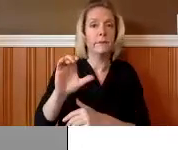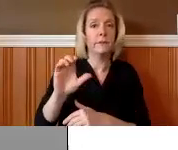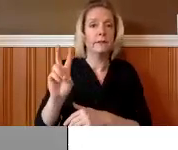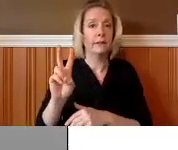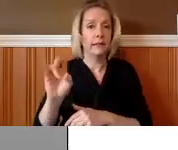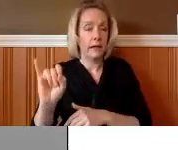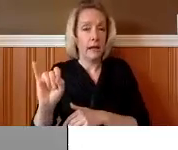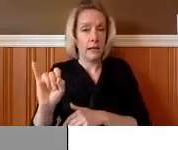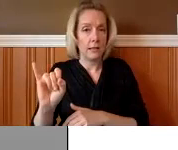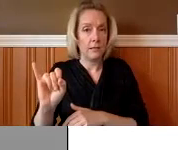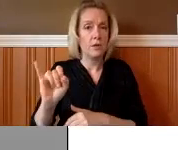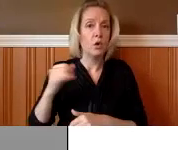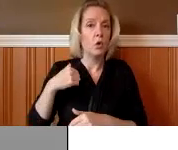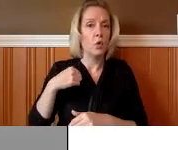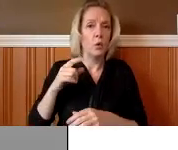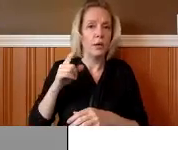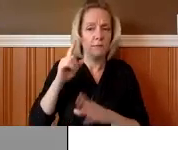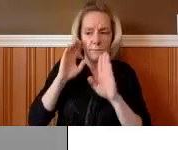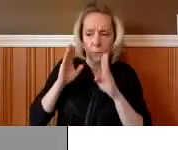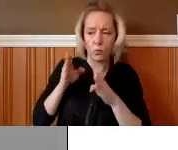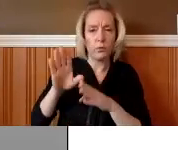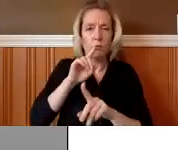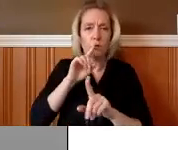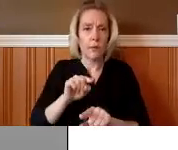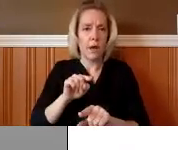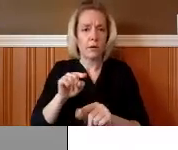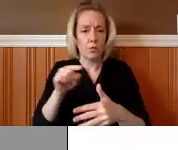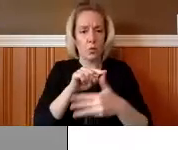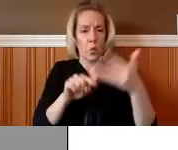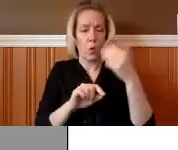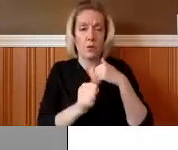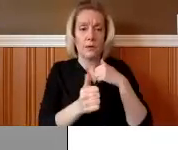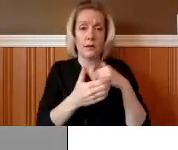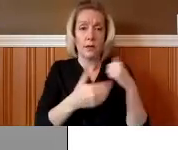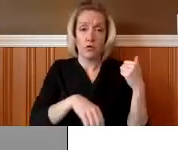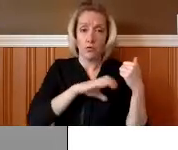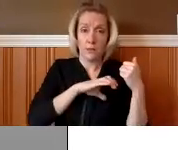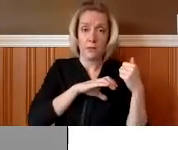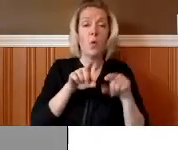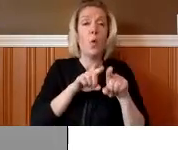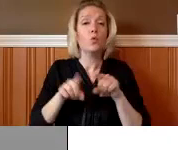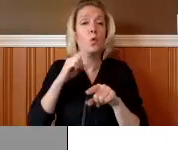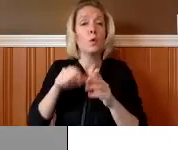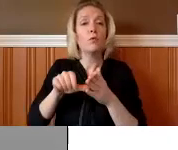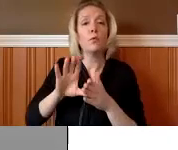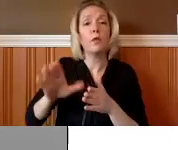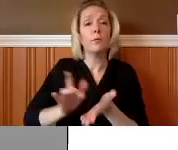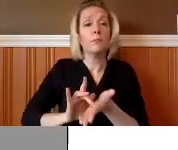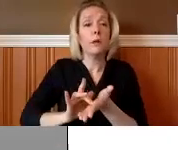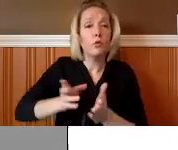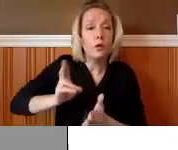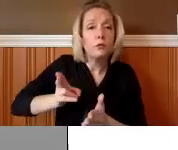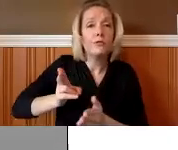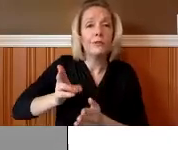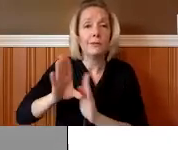their response to the 10 characteristics, but we look at their medical background. Do they have a history that would cause us to think that